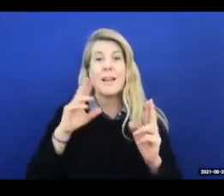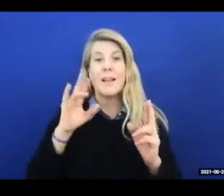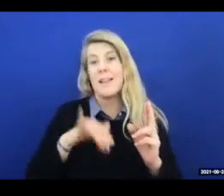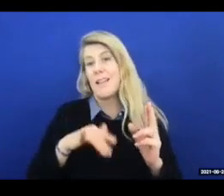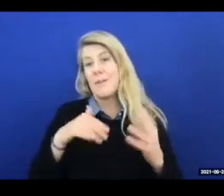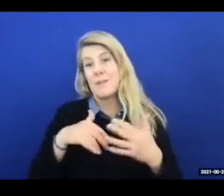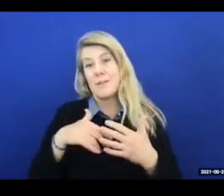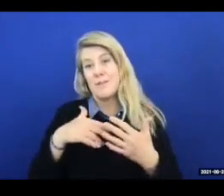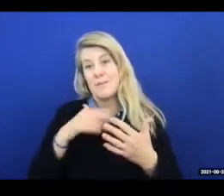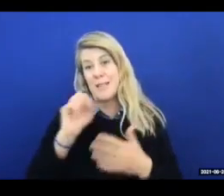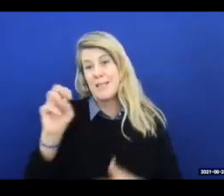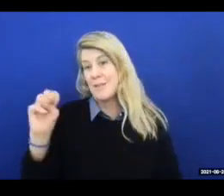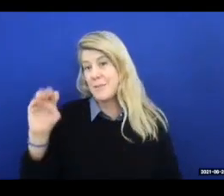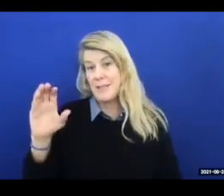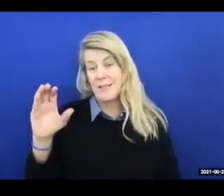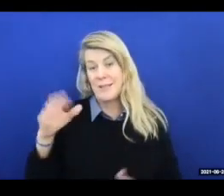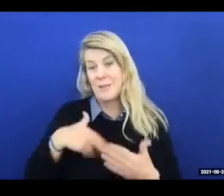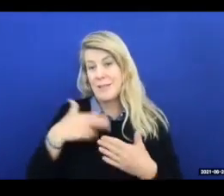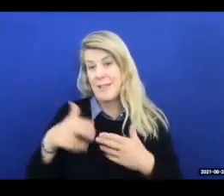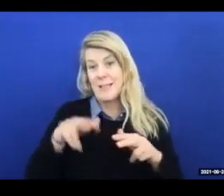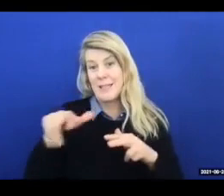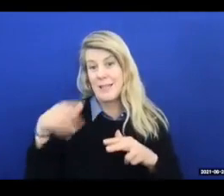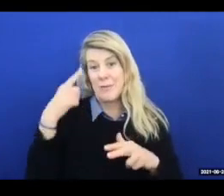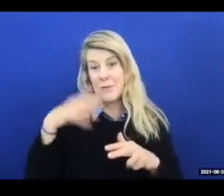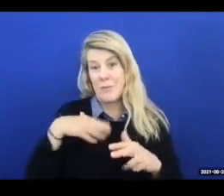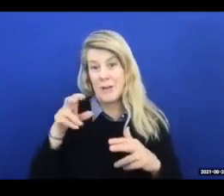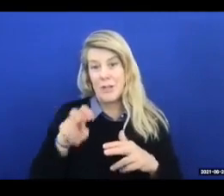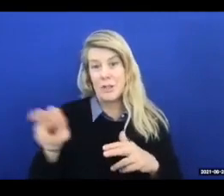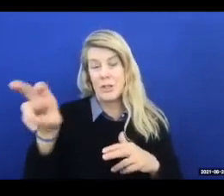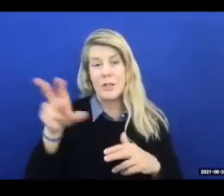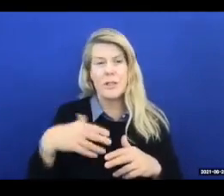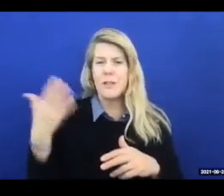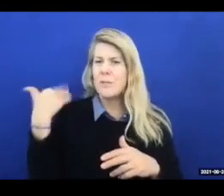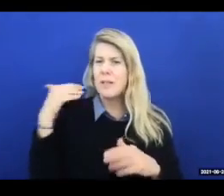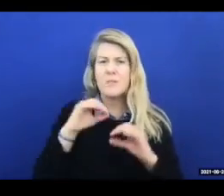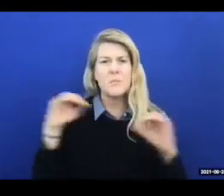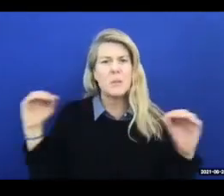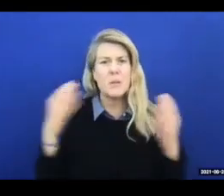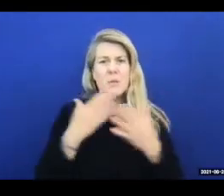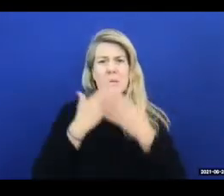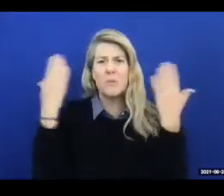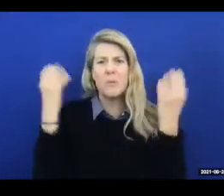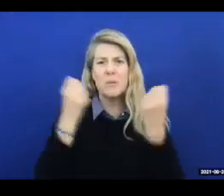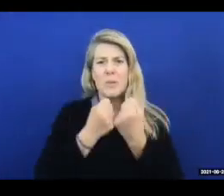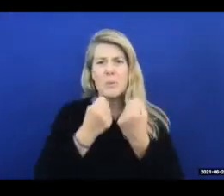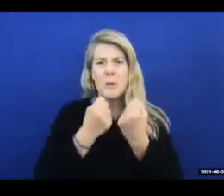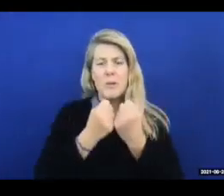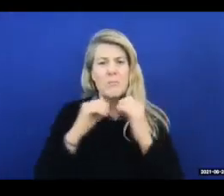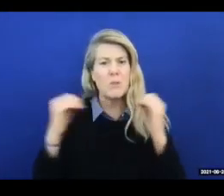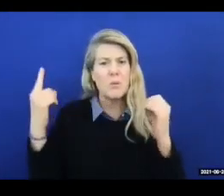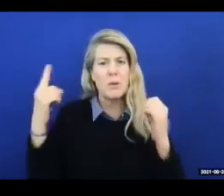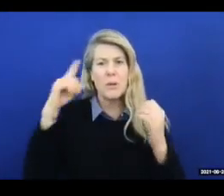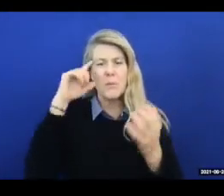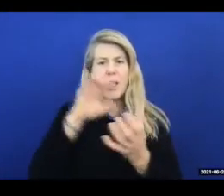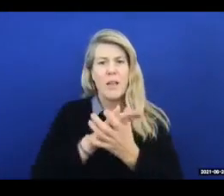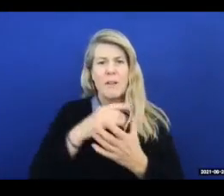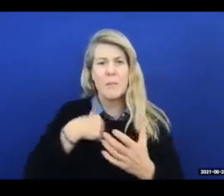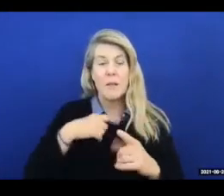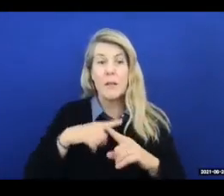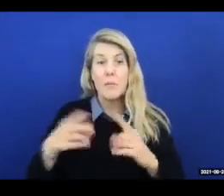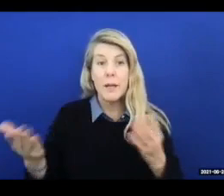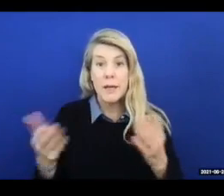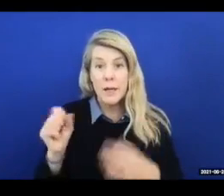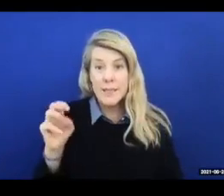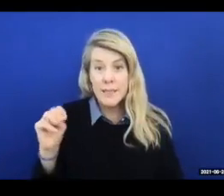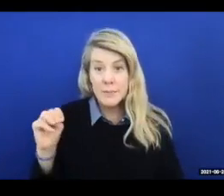next step in my journey. In the past, I didn't have a support system. I didn't have people who really believed in me. At